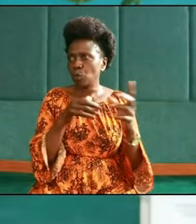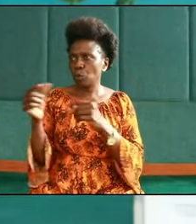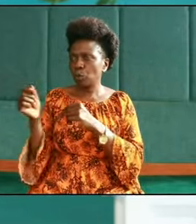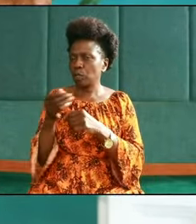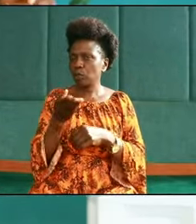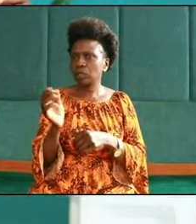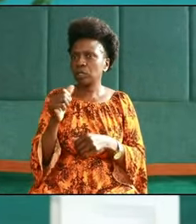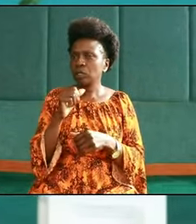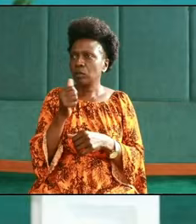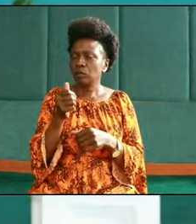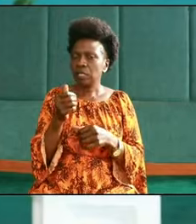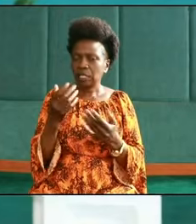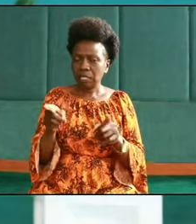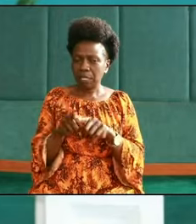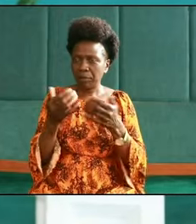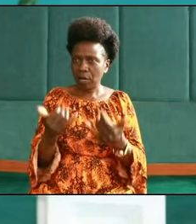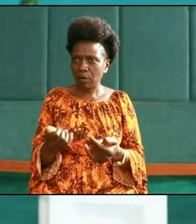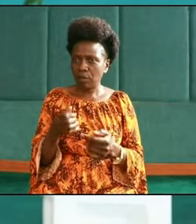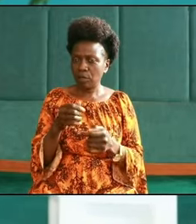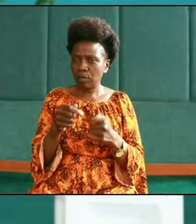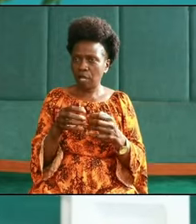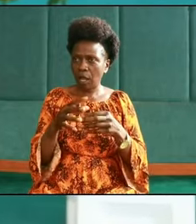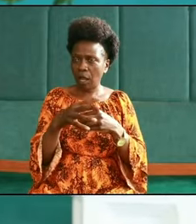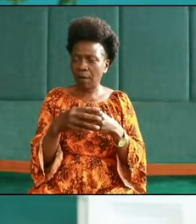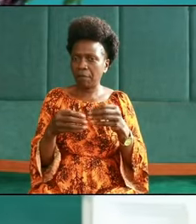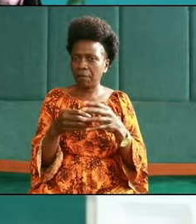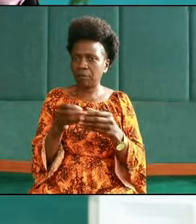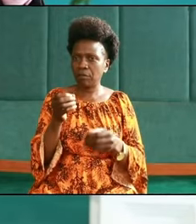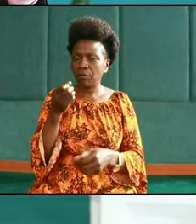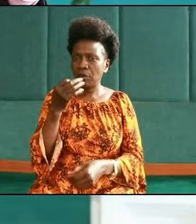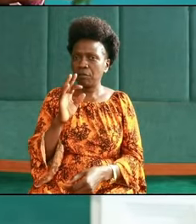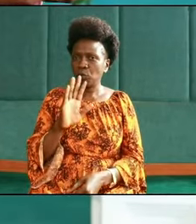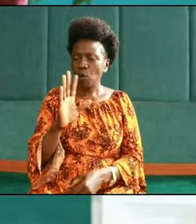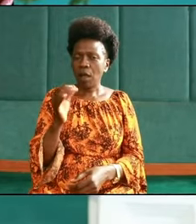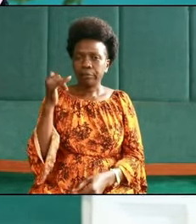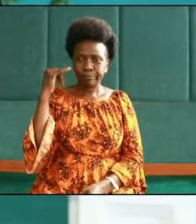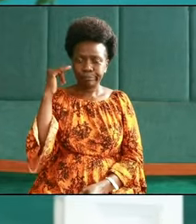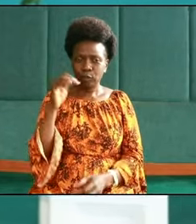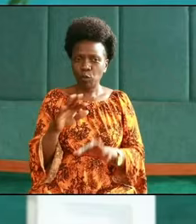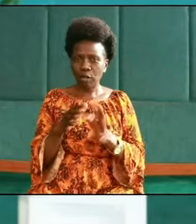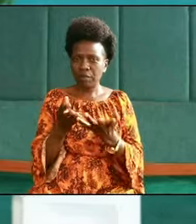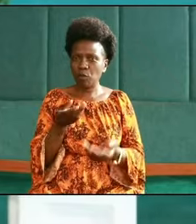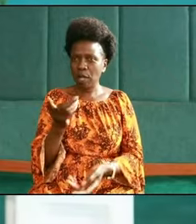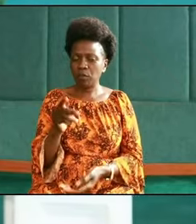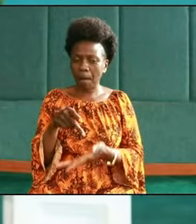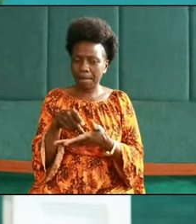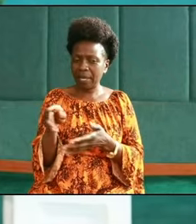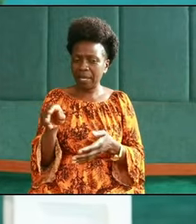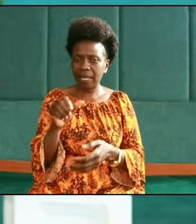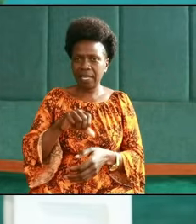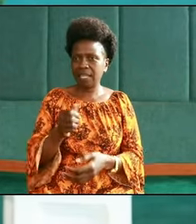was not like now, when in the comfort of your phone, wherever you are, you can buy